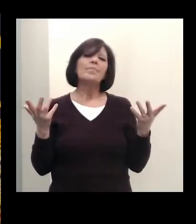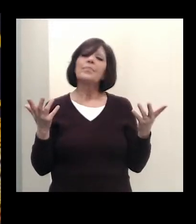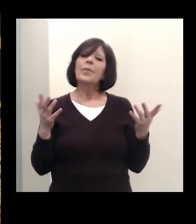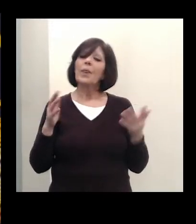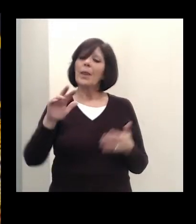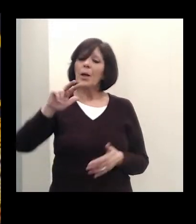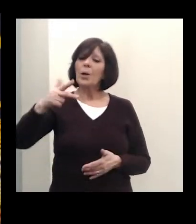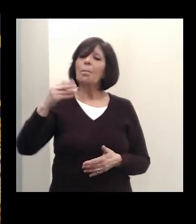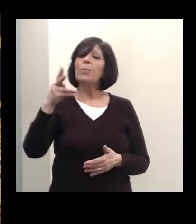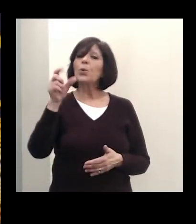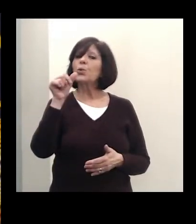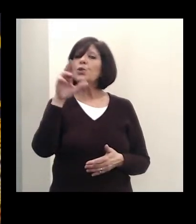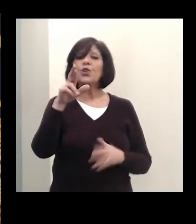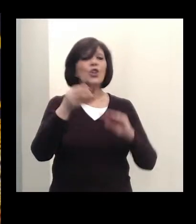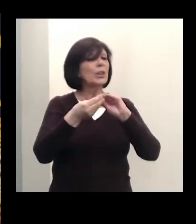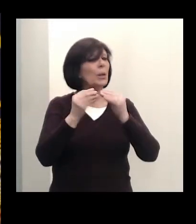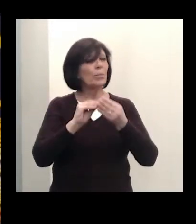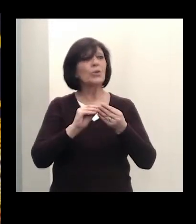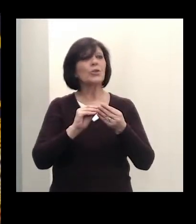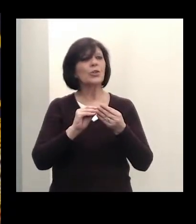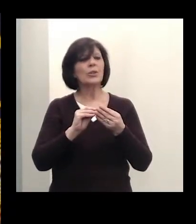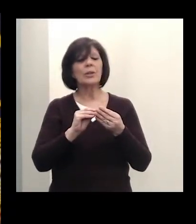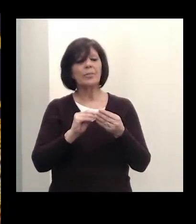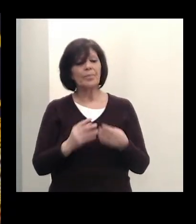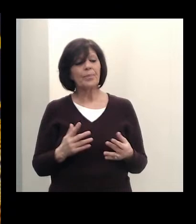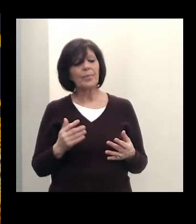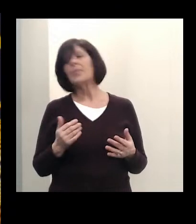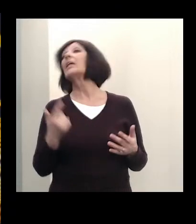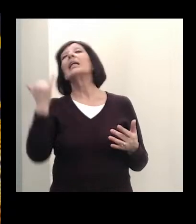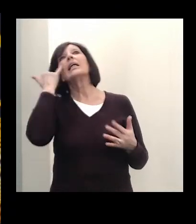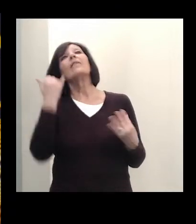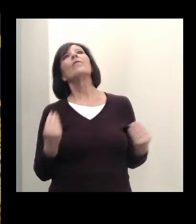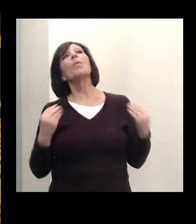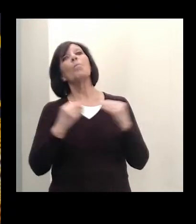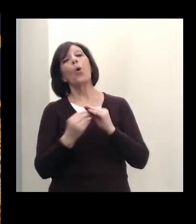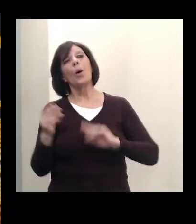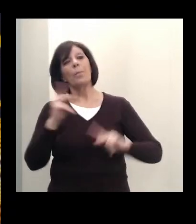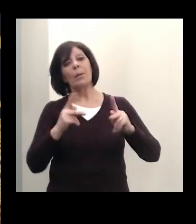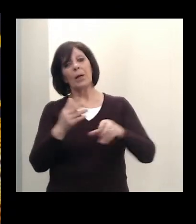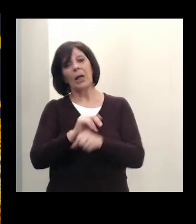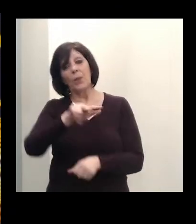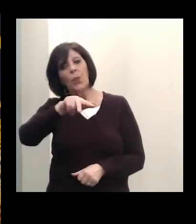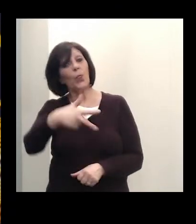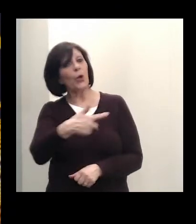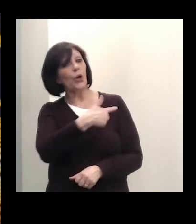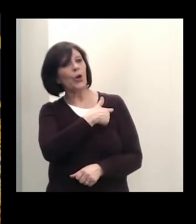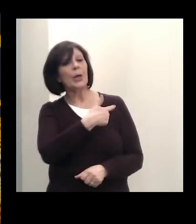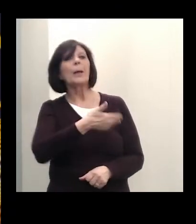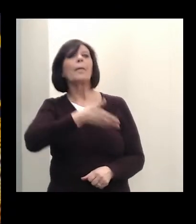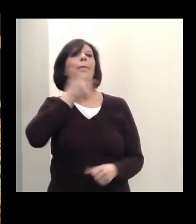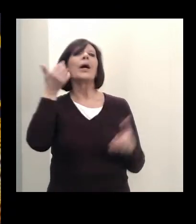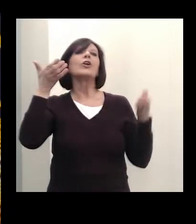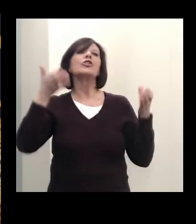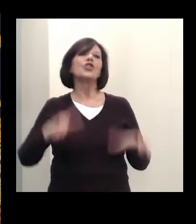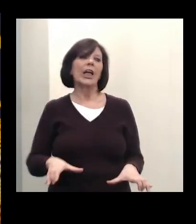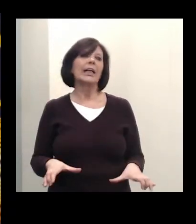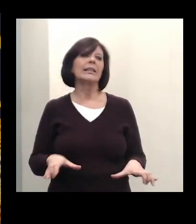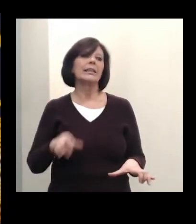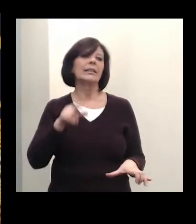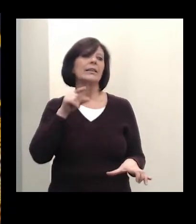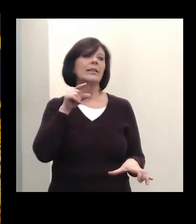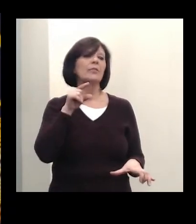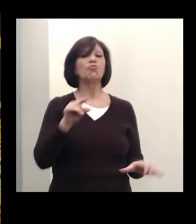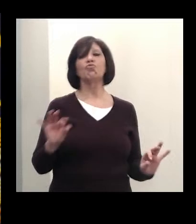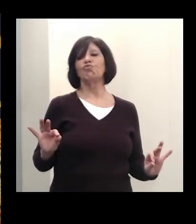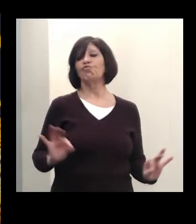numbers are really, the more people we get boosted, the better your chances, if you catch COVID, to have mild or